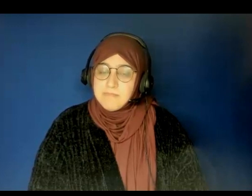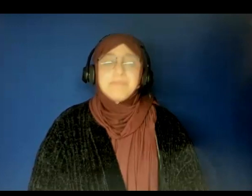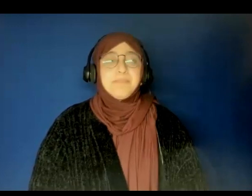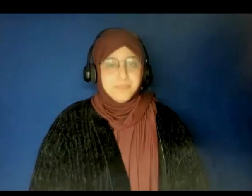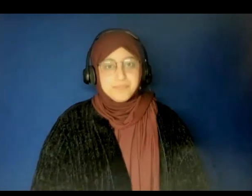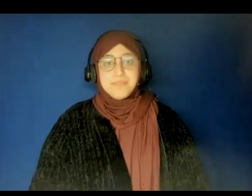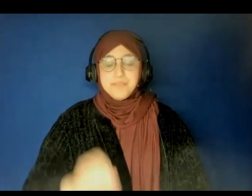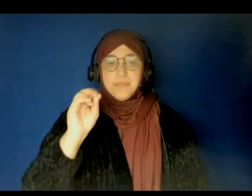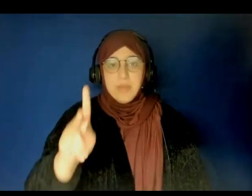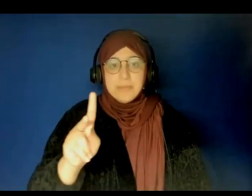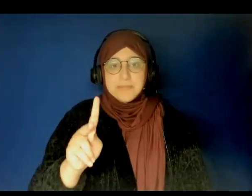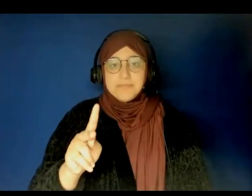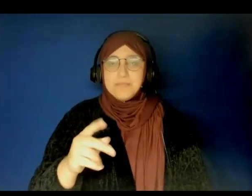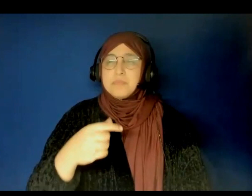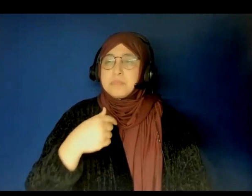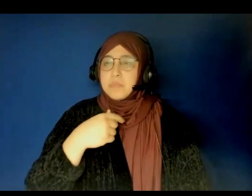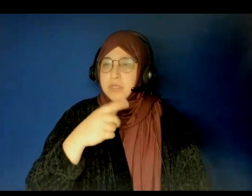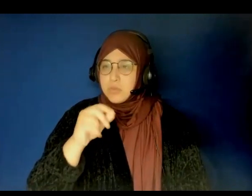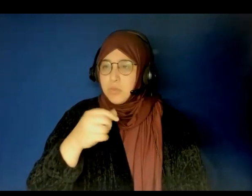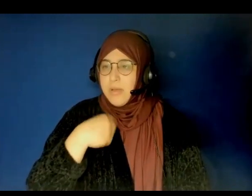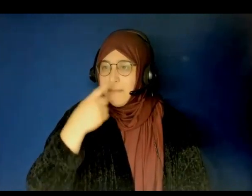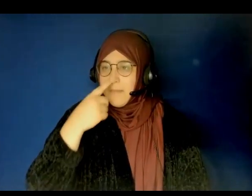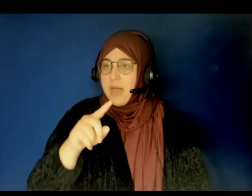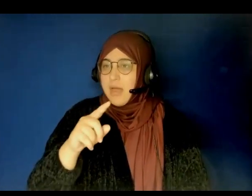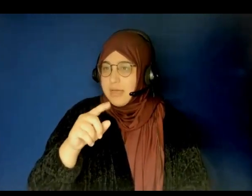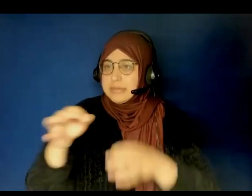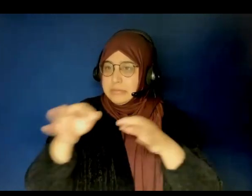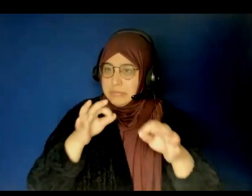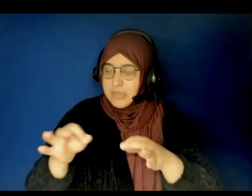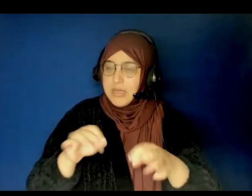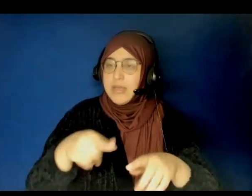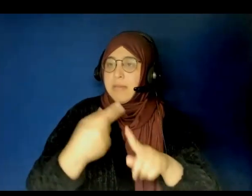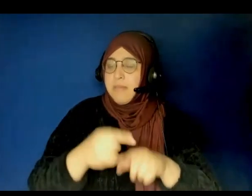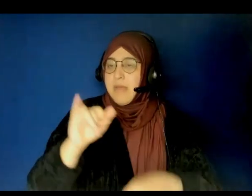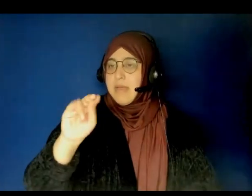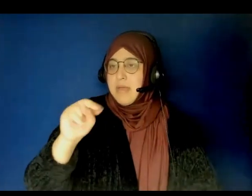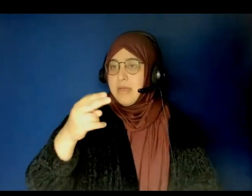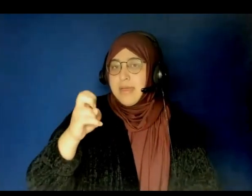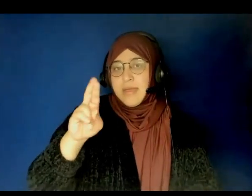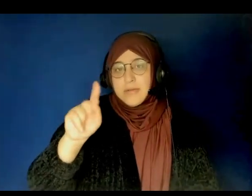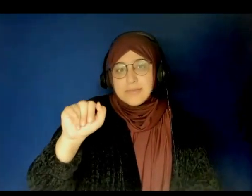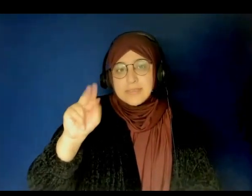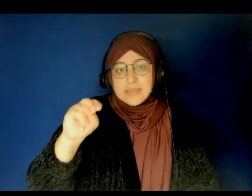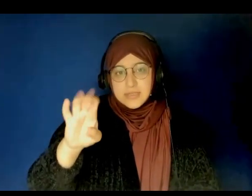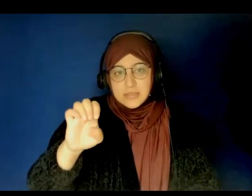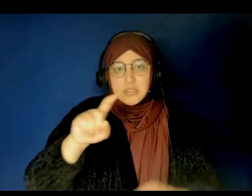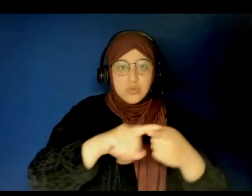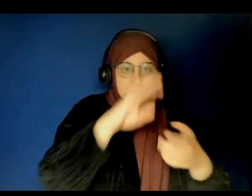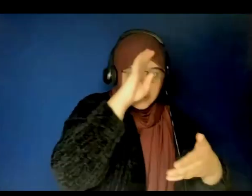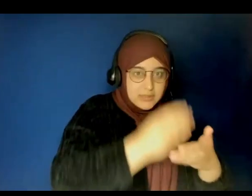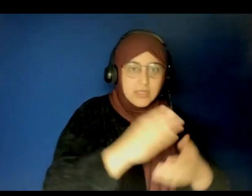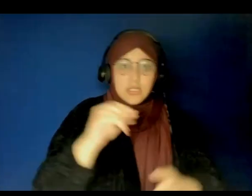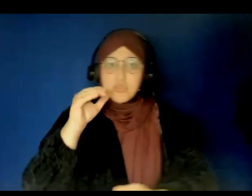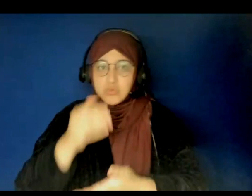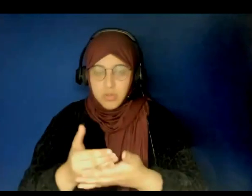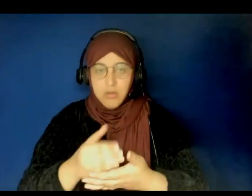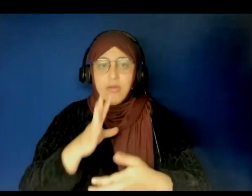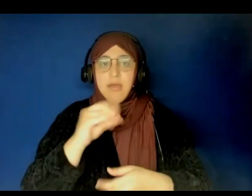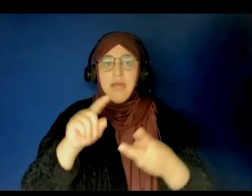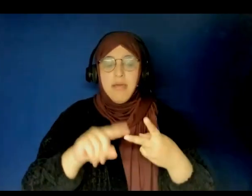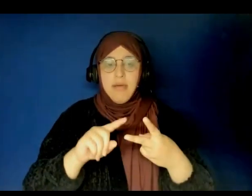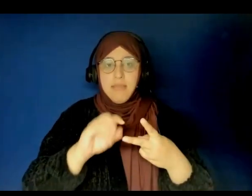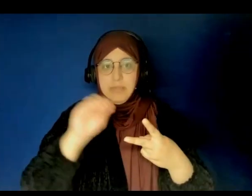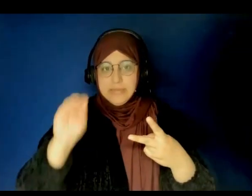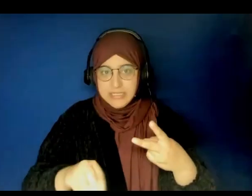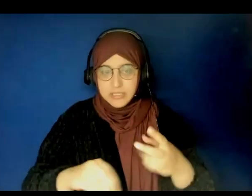Okay, so do I mind explaining the inheritance to sons versus daughters and the percentages?